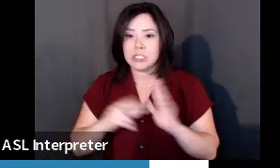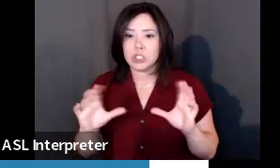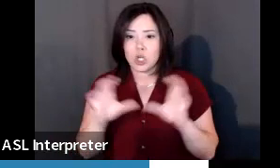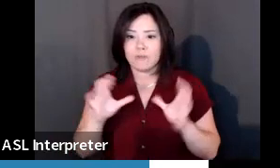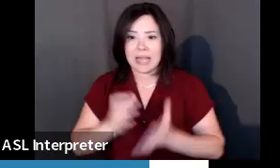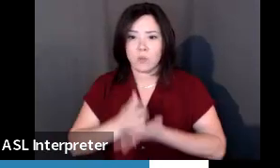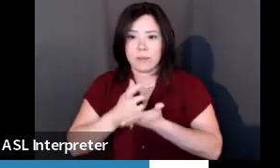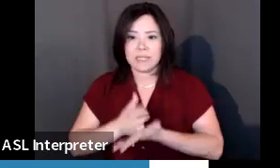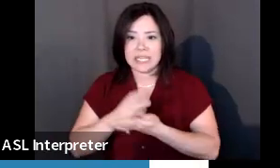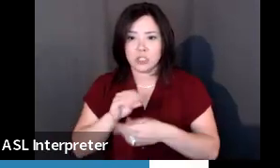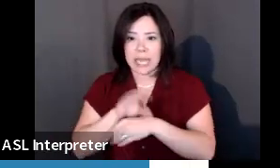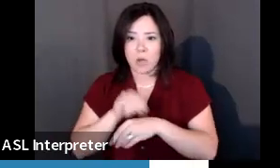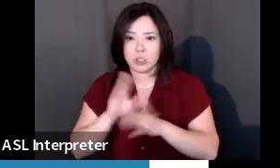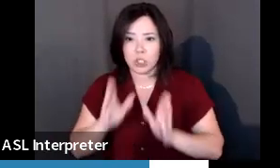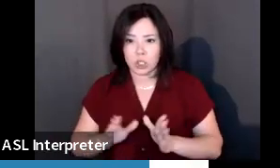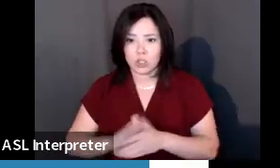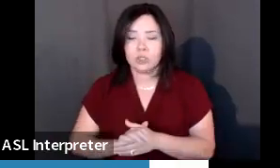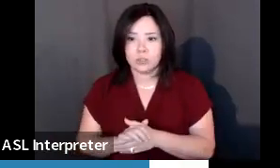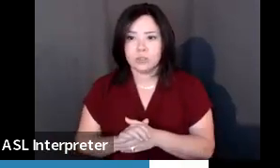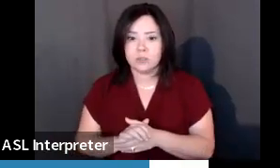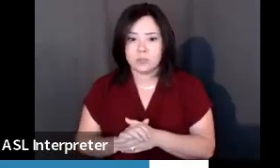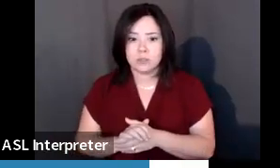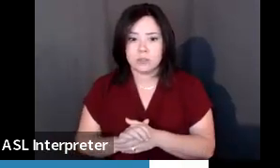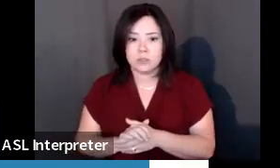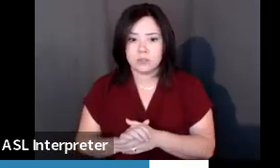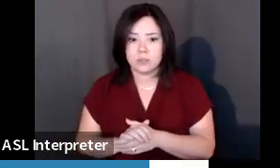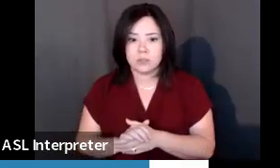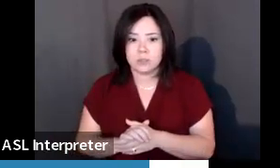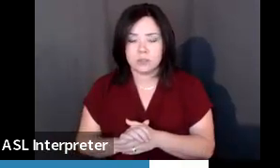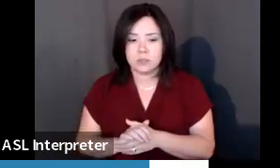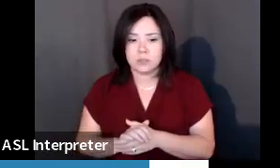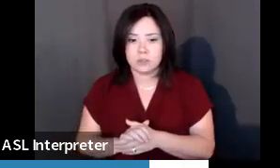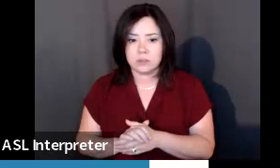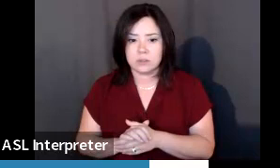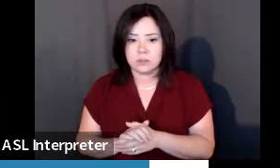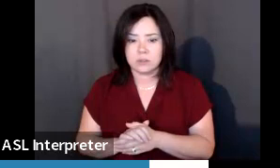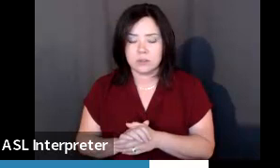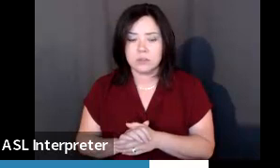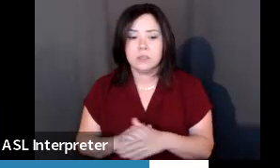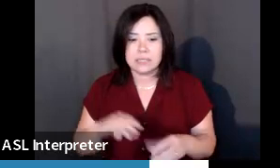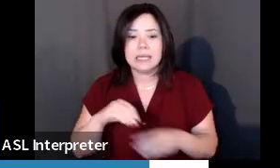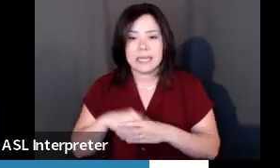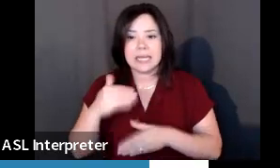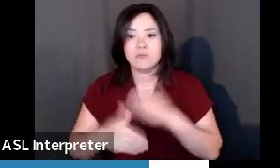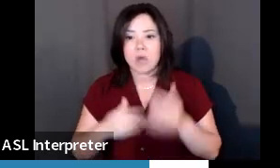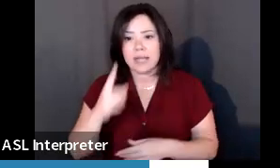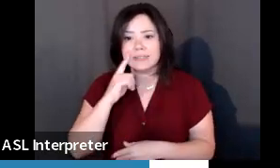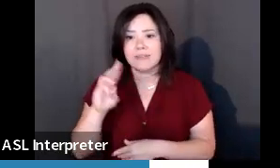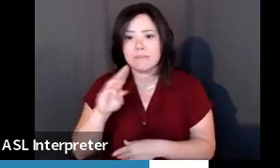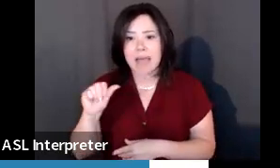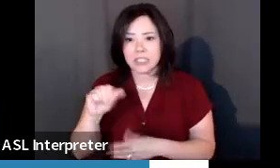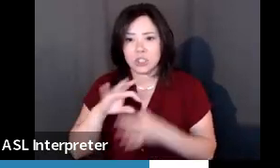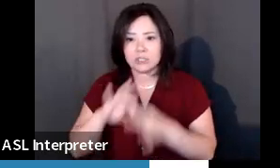counselor. And that is She says she's in progress of Masters of Mental